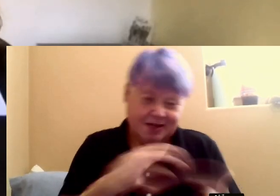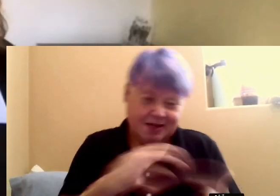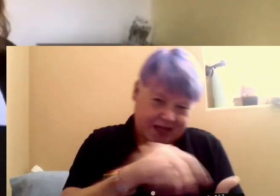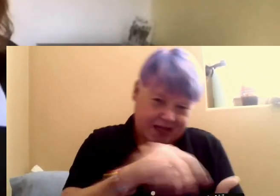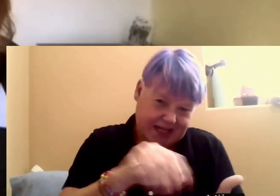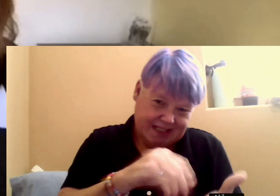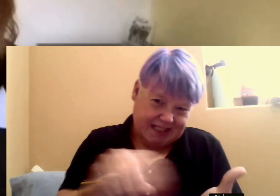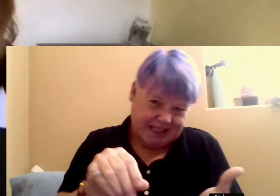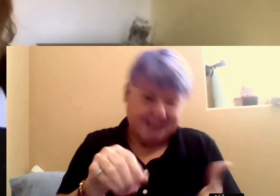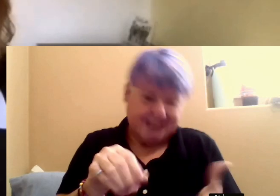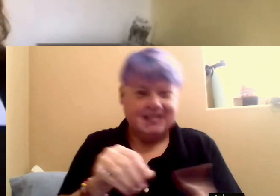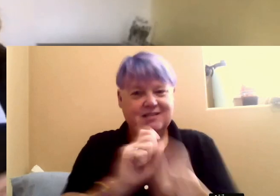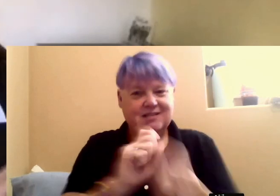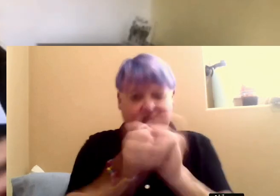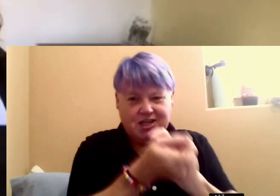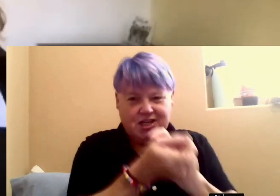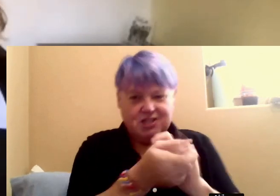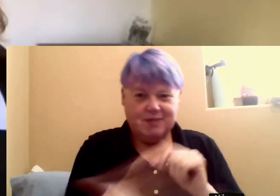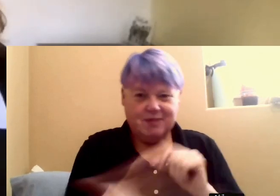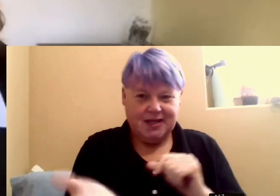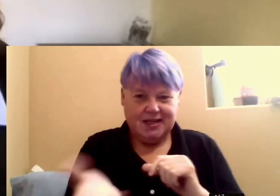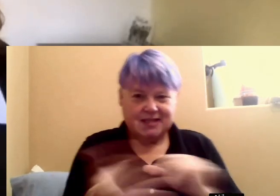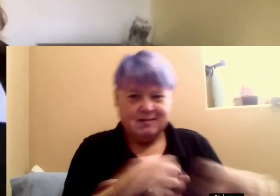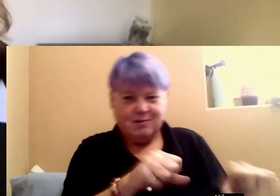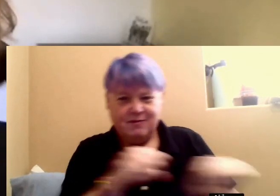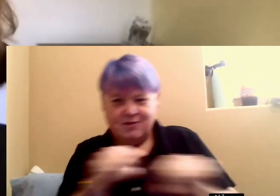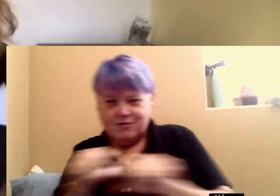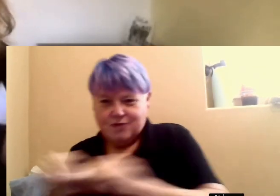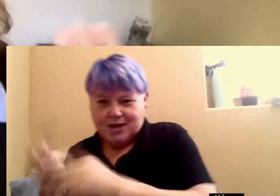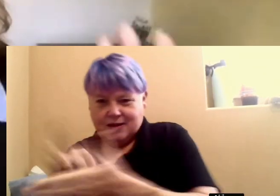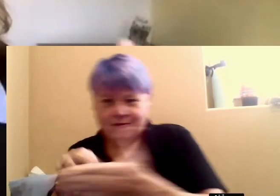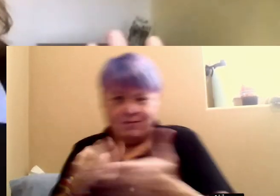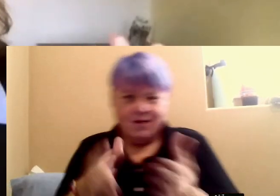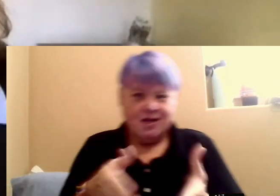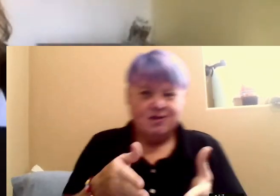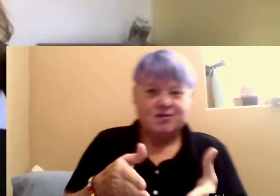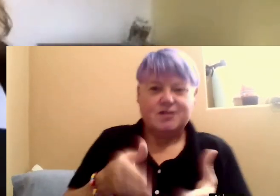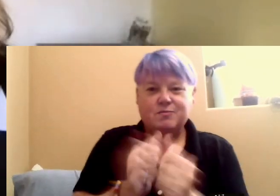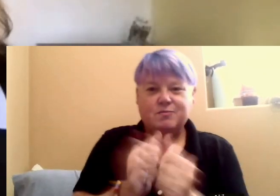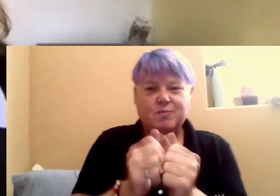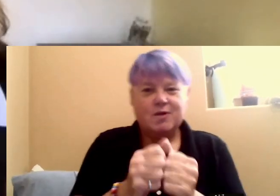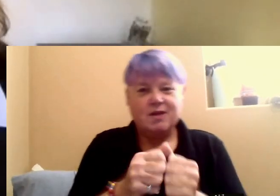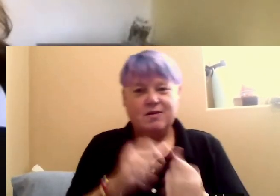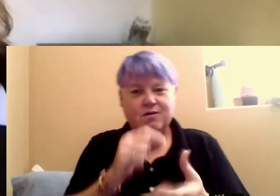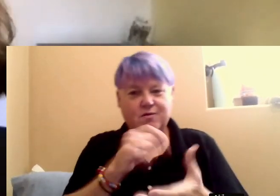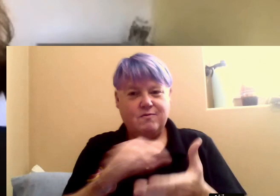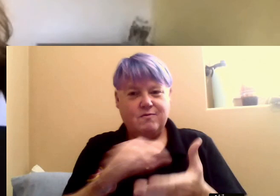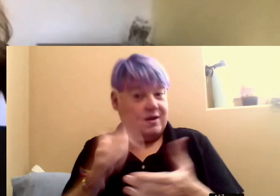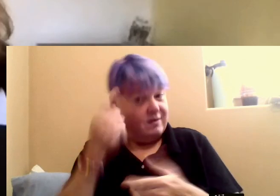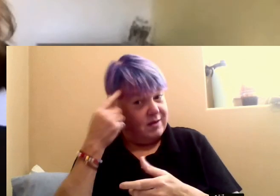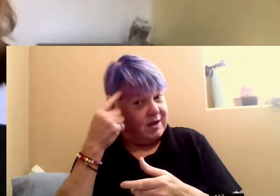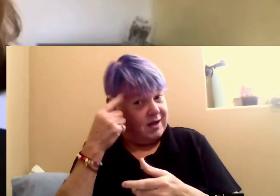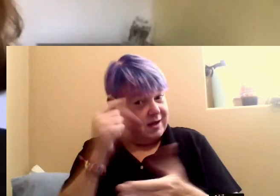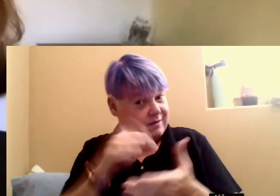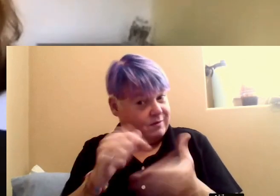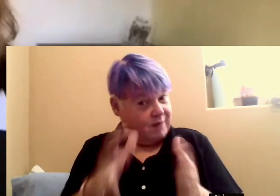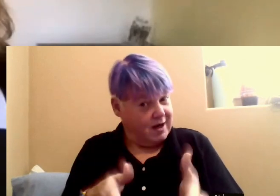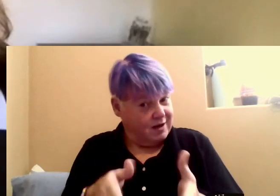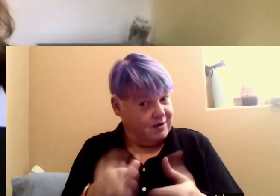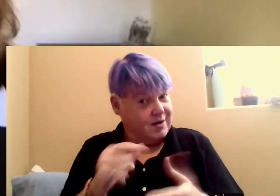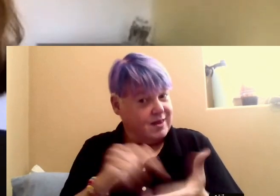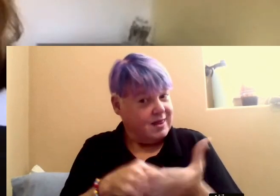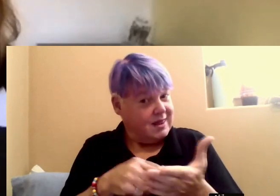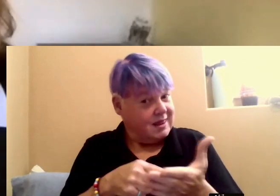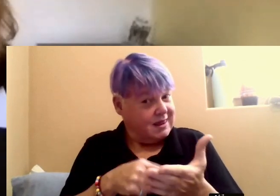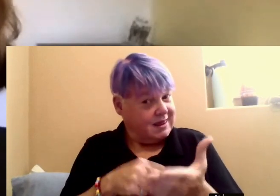you drag the readers along in your writing with you thinking as the author, oh, this is